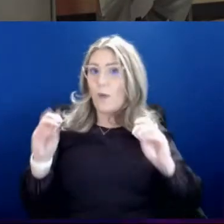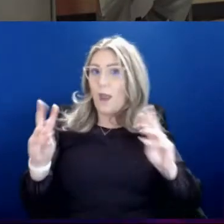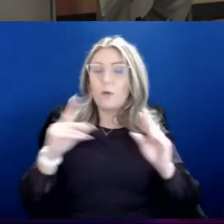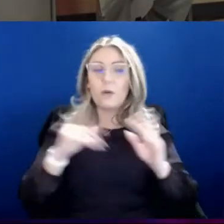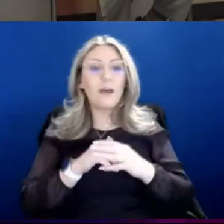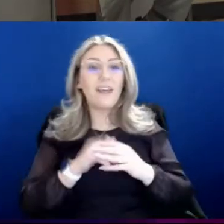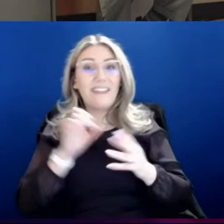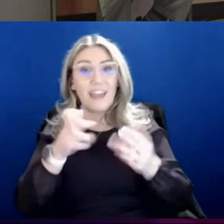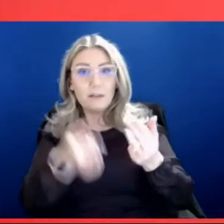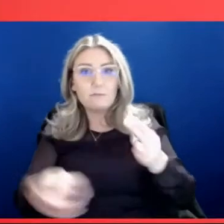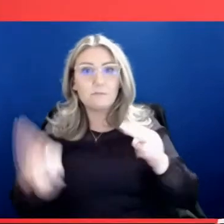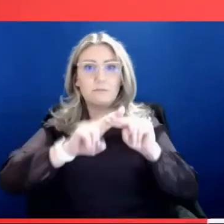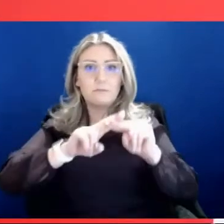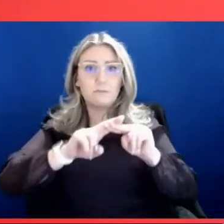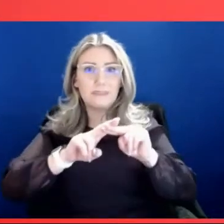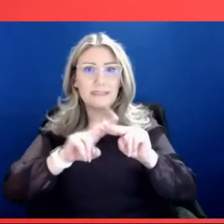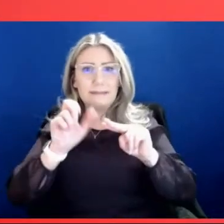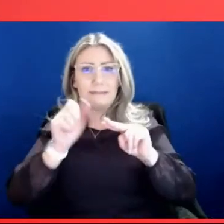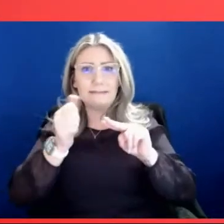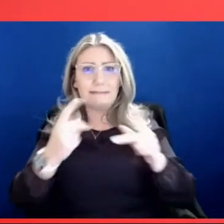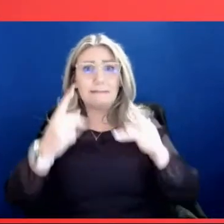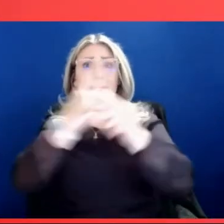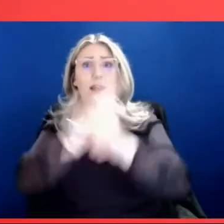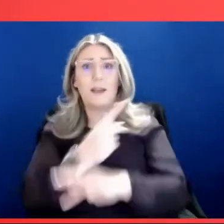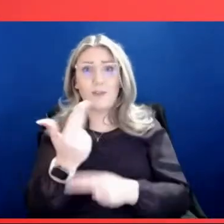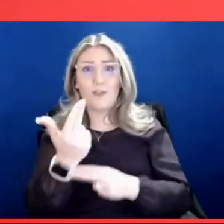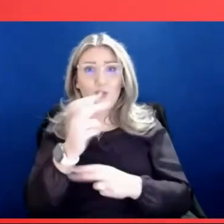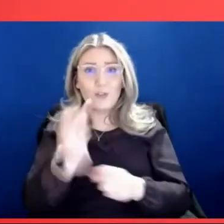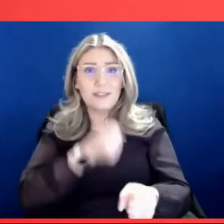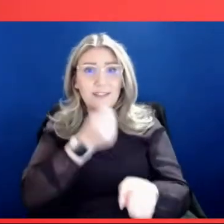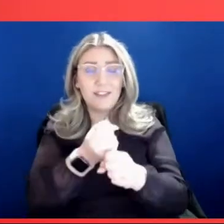of 10 in 13 years, and